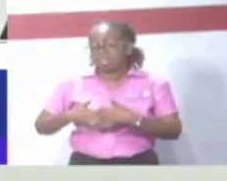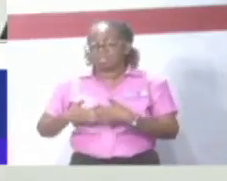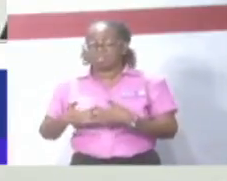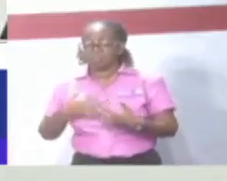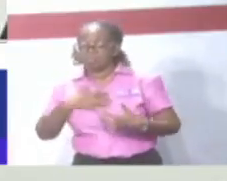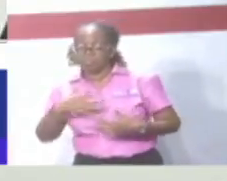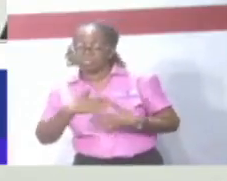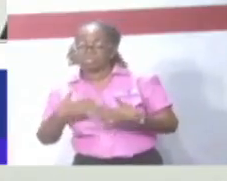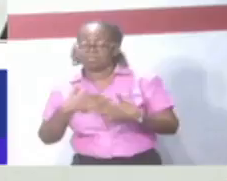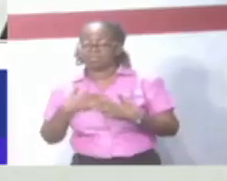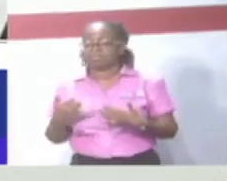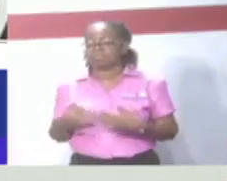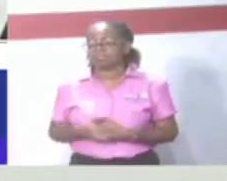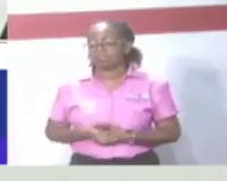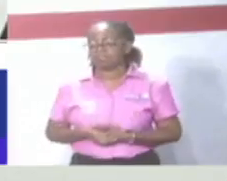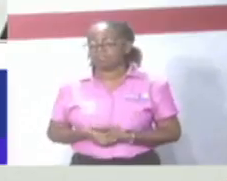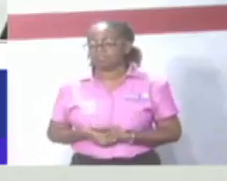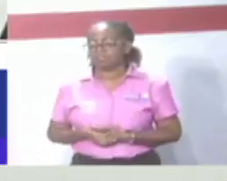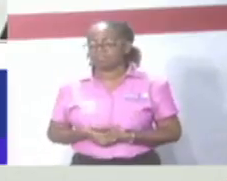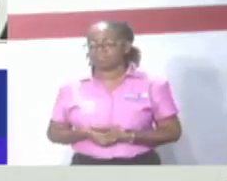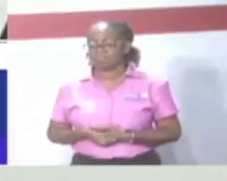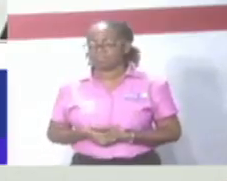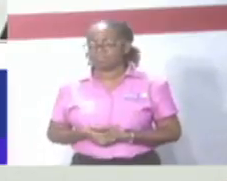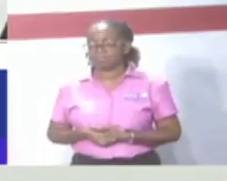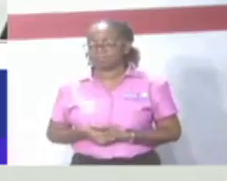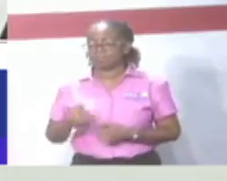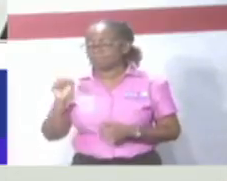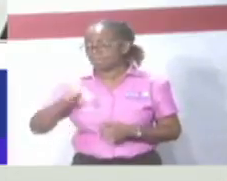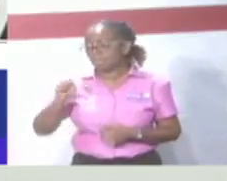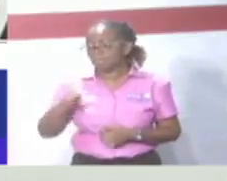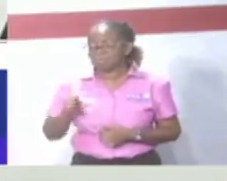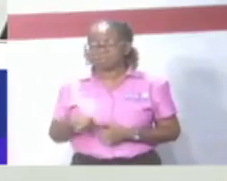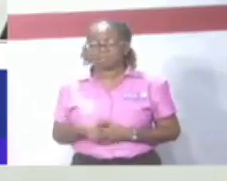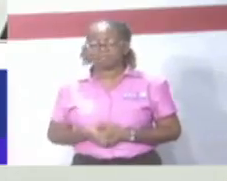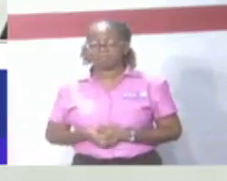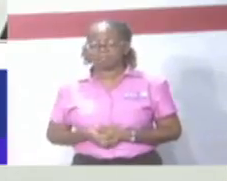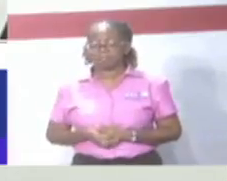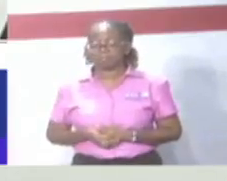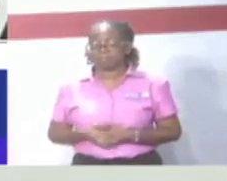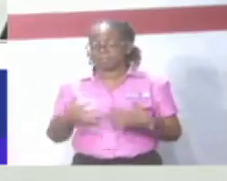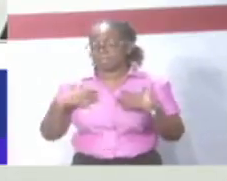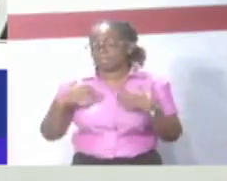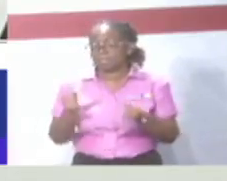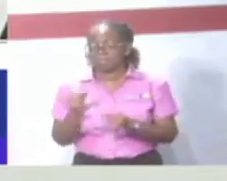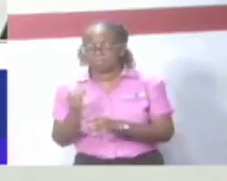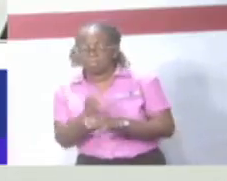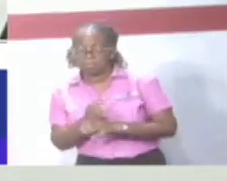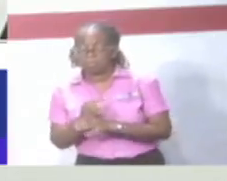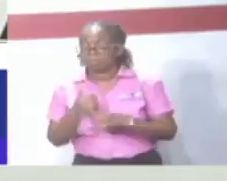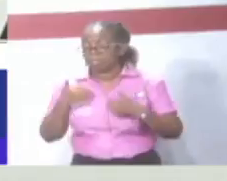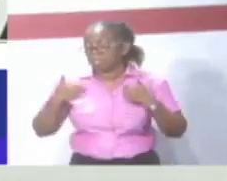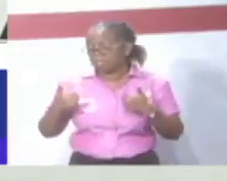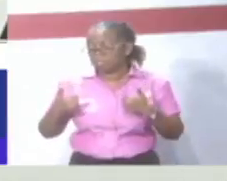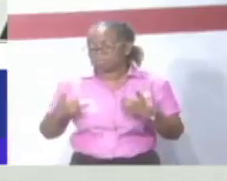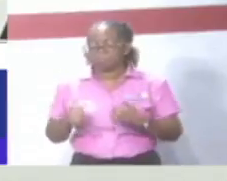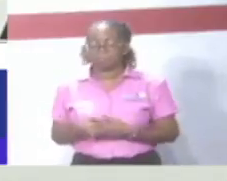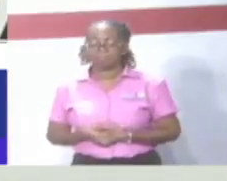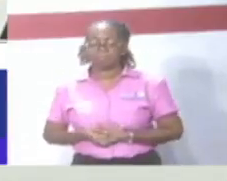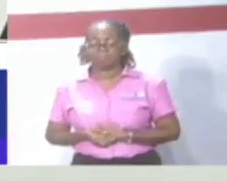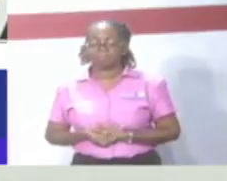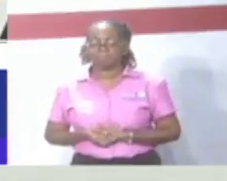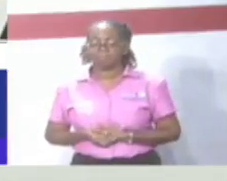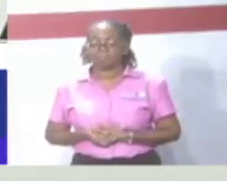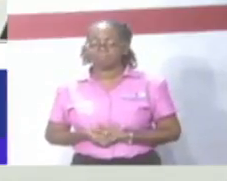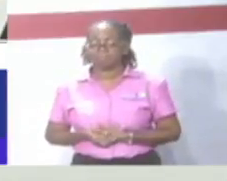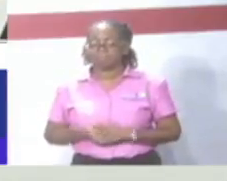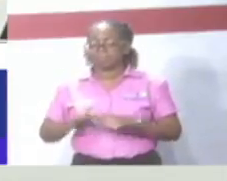the resilience of the parallel healthcare system, so far, the resources, human resources, ventilators, dialysis